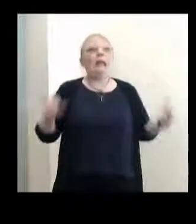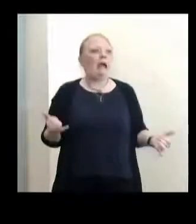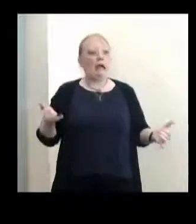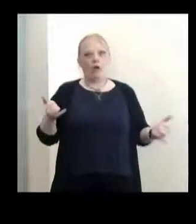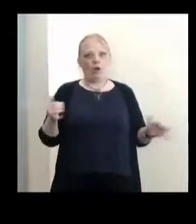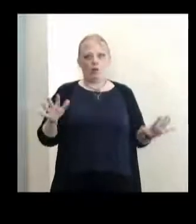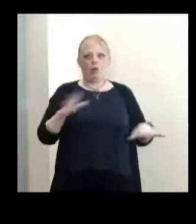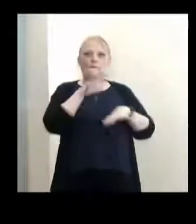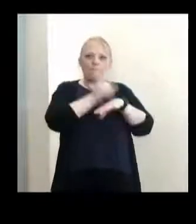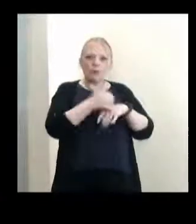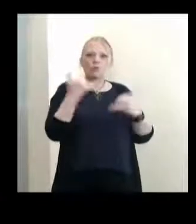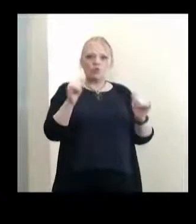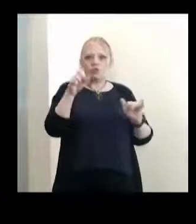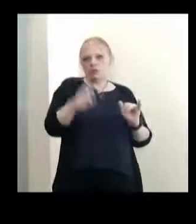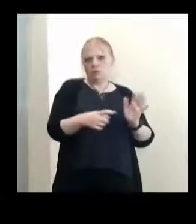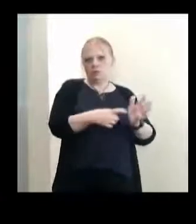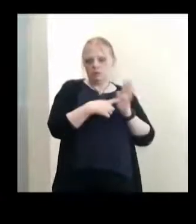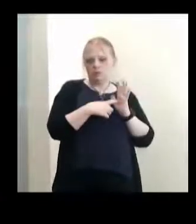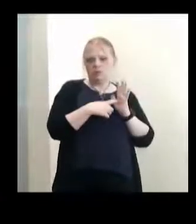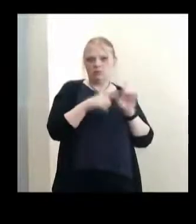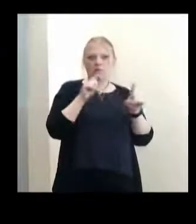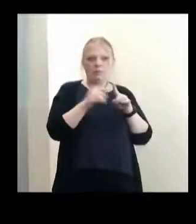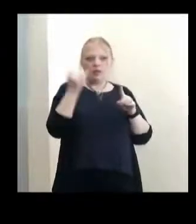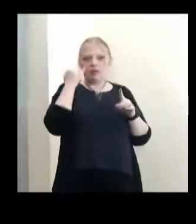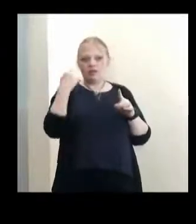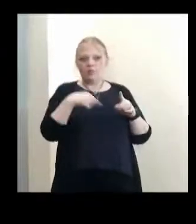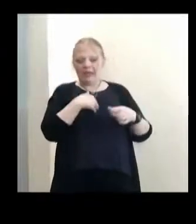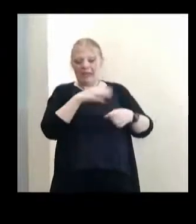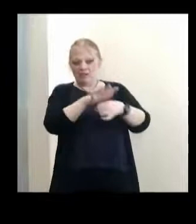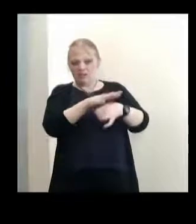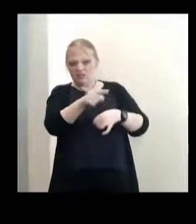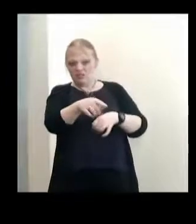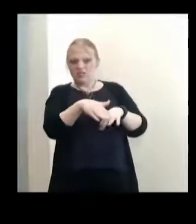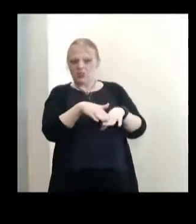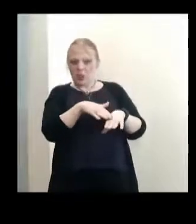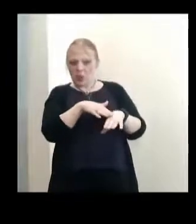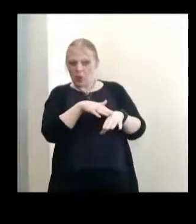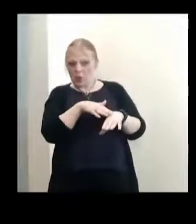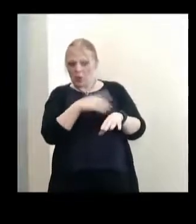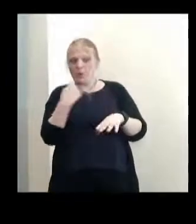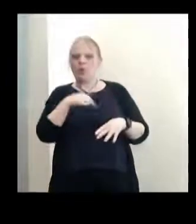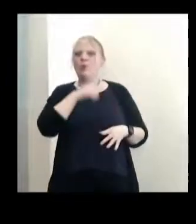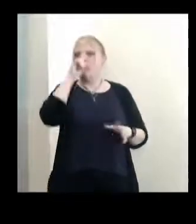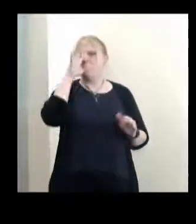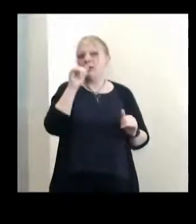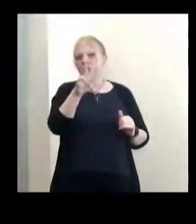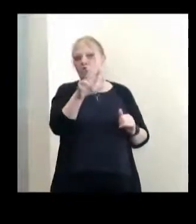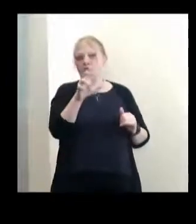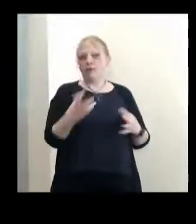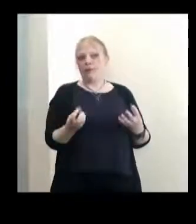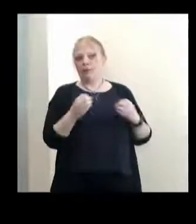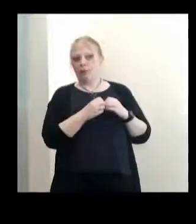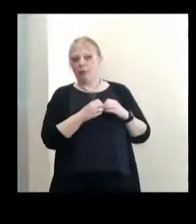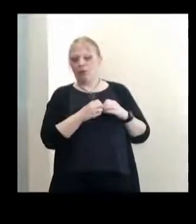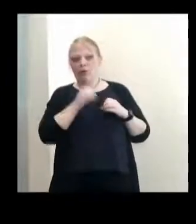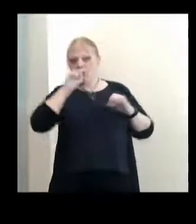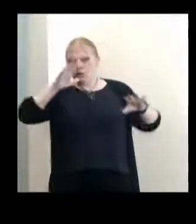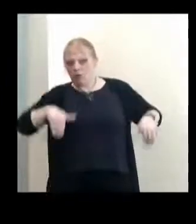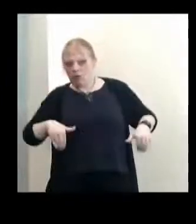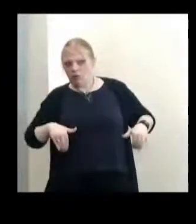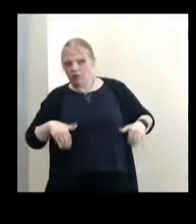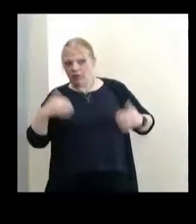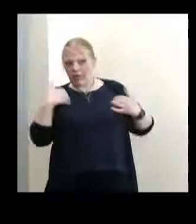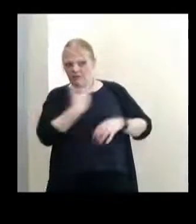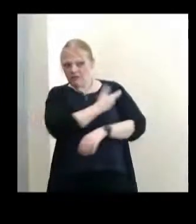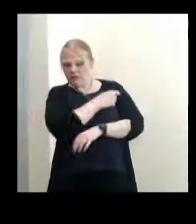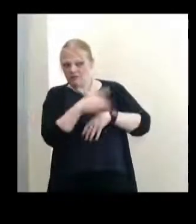necessary, but if we have a site that is slow, if we were expecting 300 more people and we've got vaccine for it, we don't